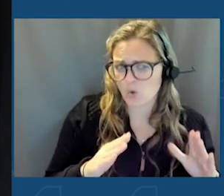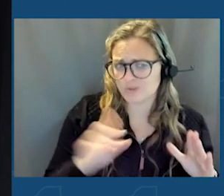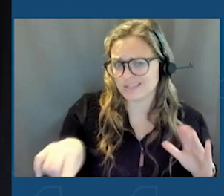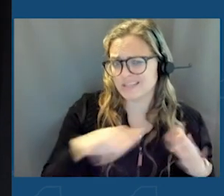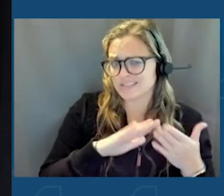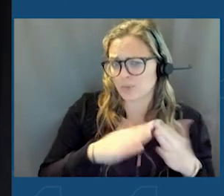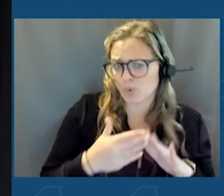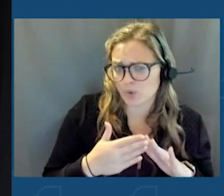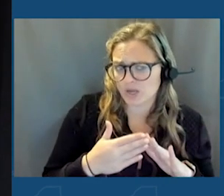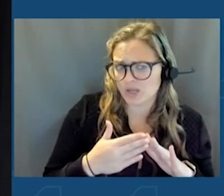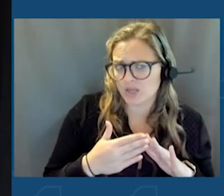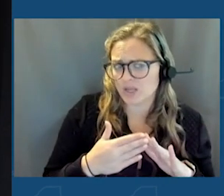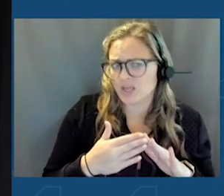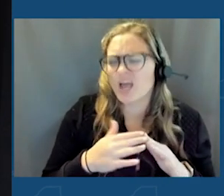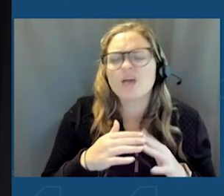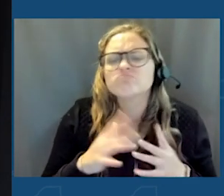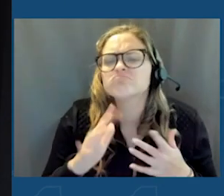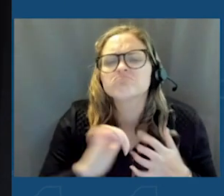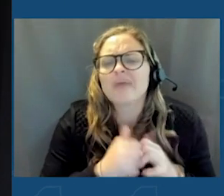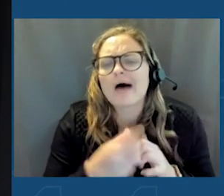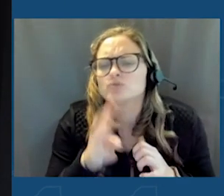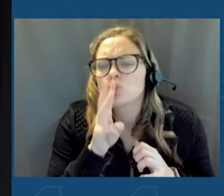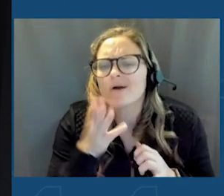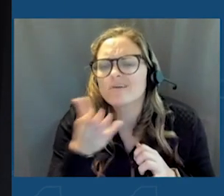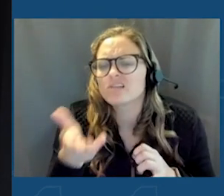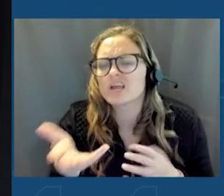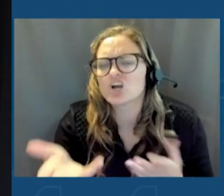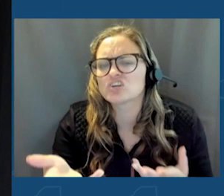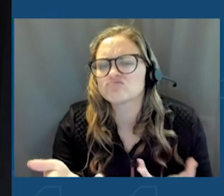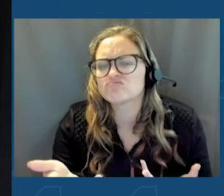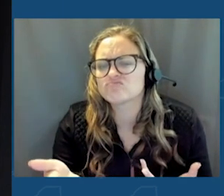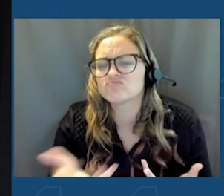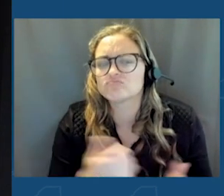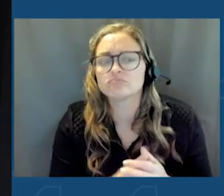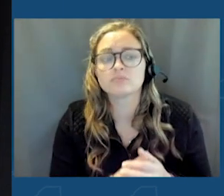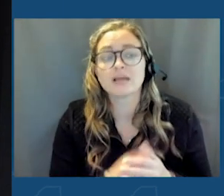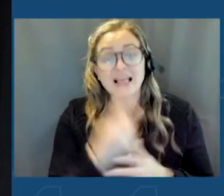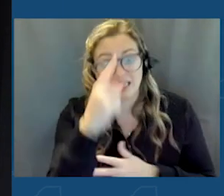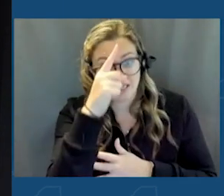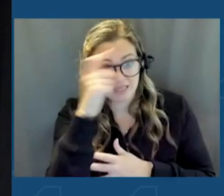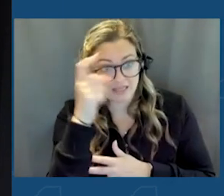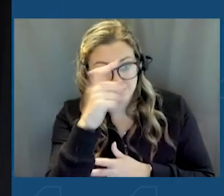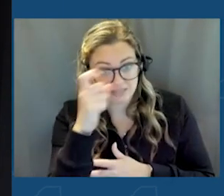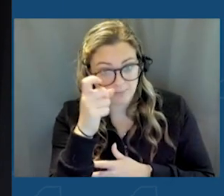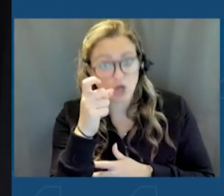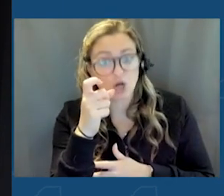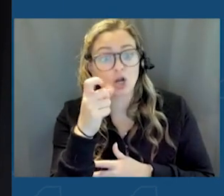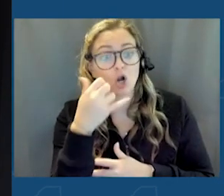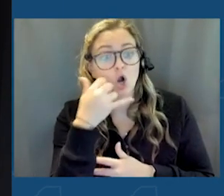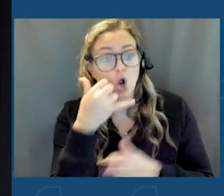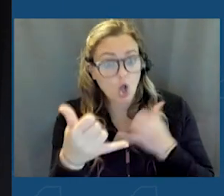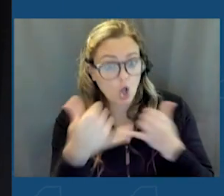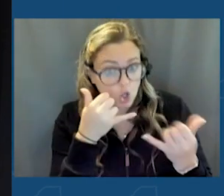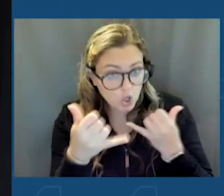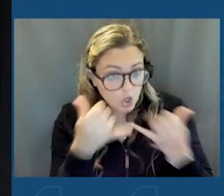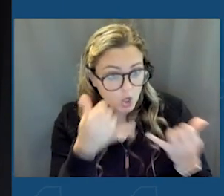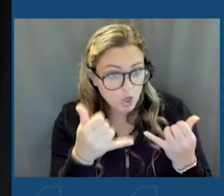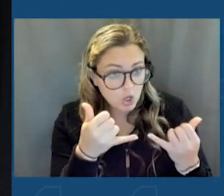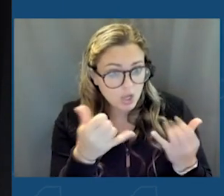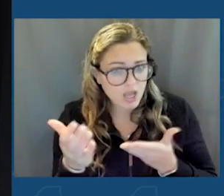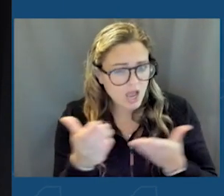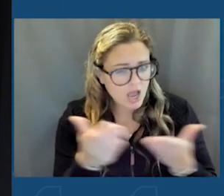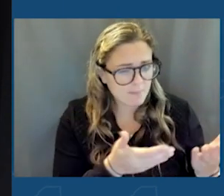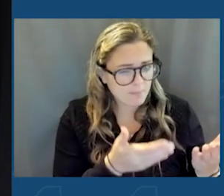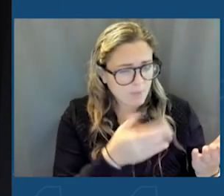community. How's the water over there? In the summer, the calls shift to, I brought my kids